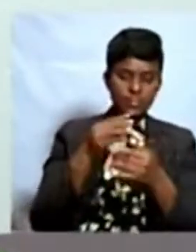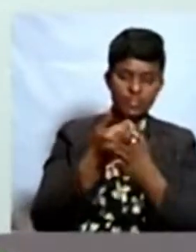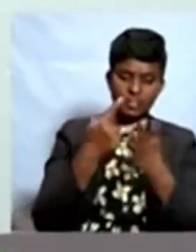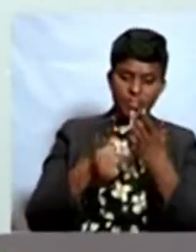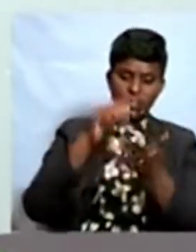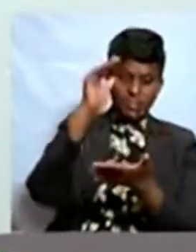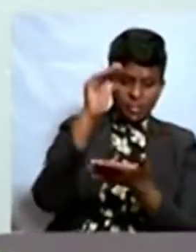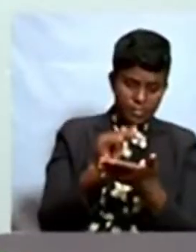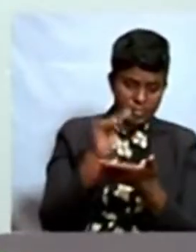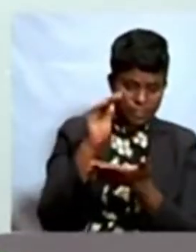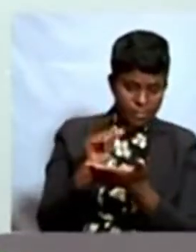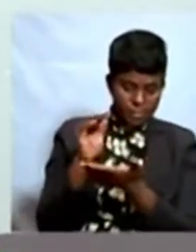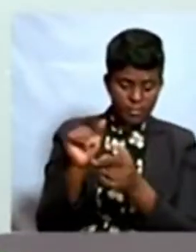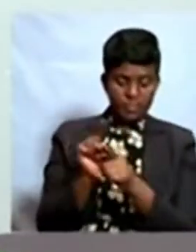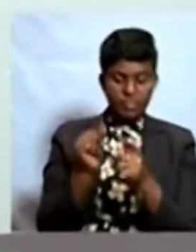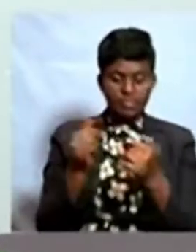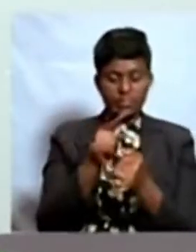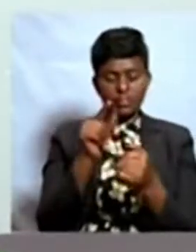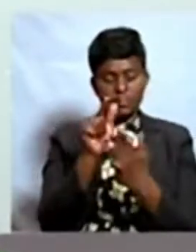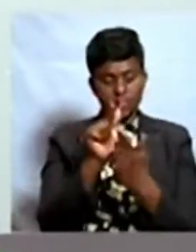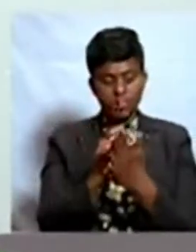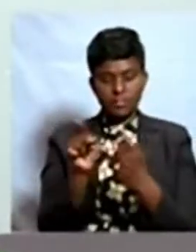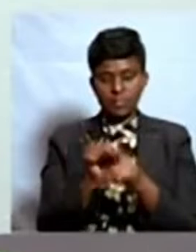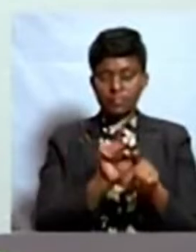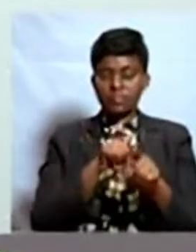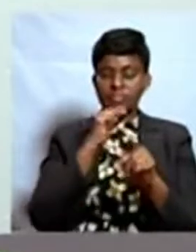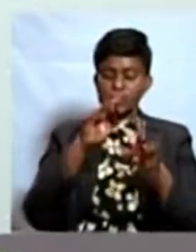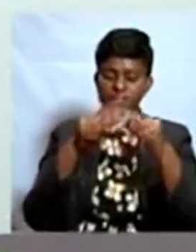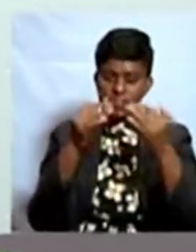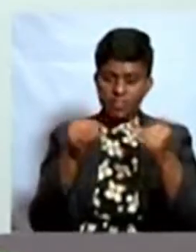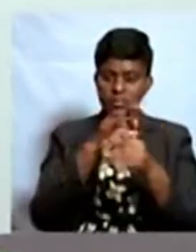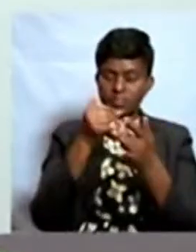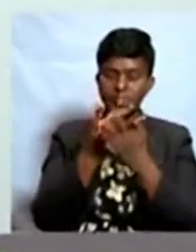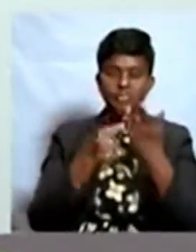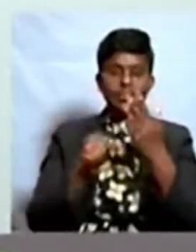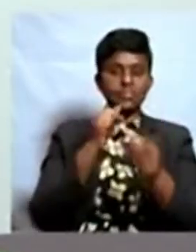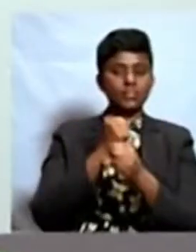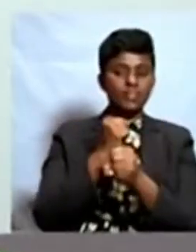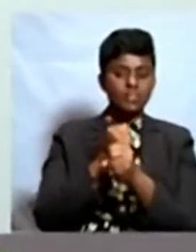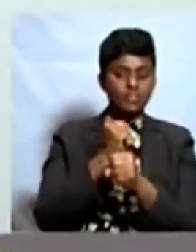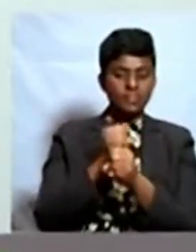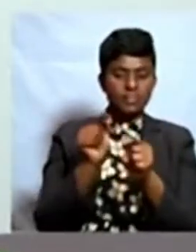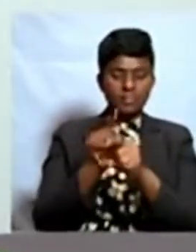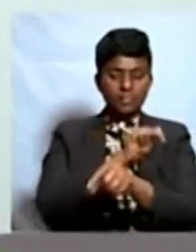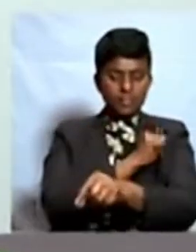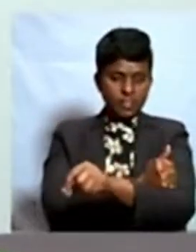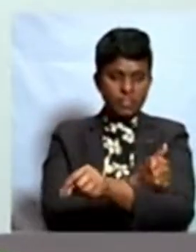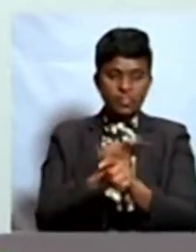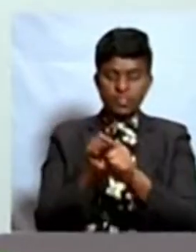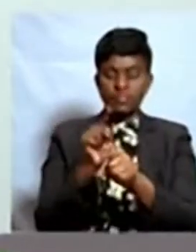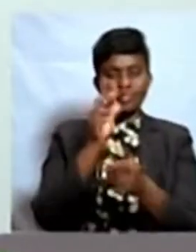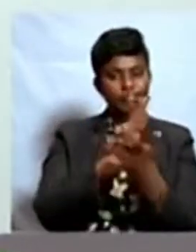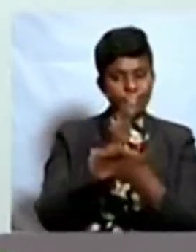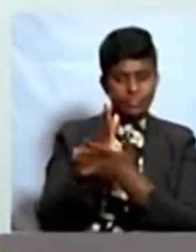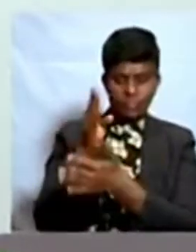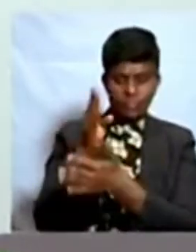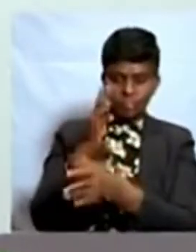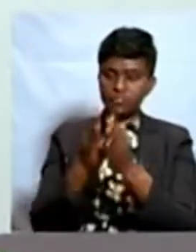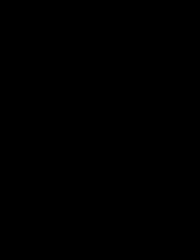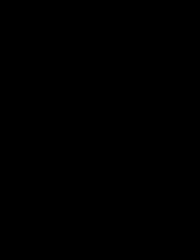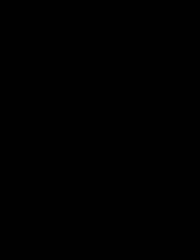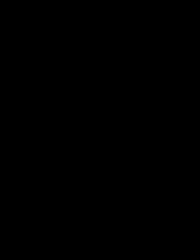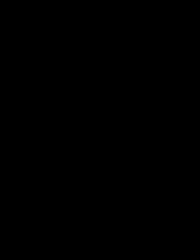reduction. The current act does not give aerodrome operators authority to prohibit building